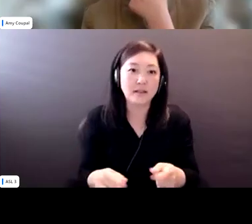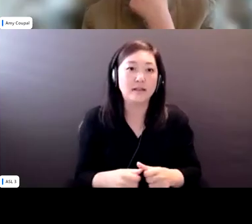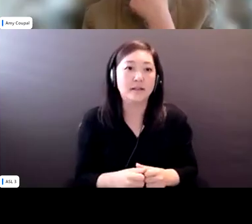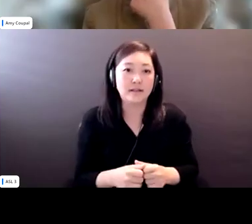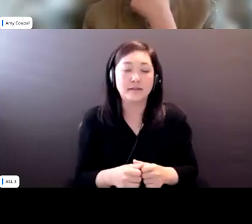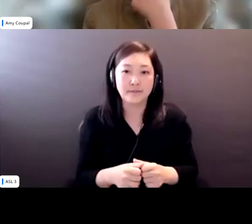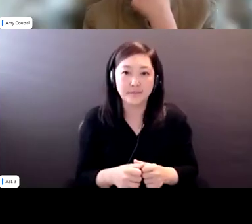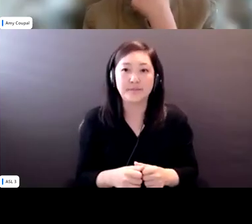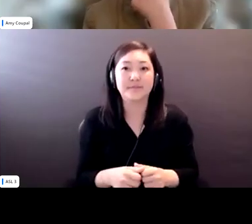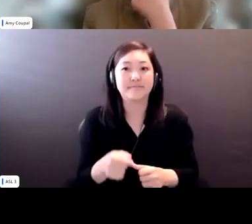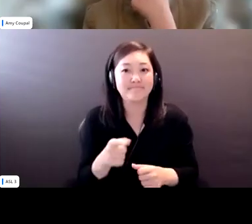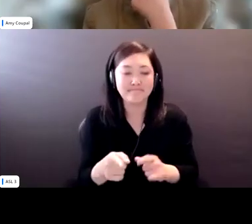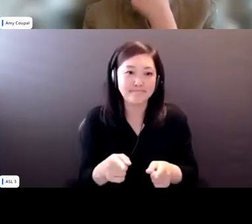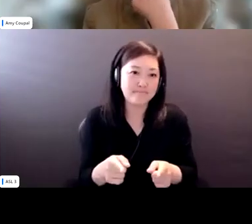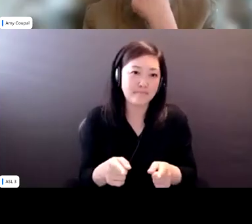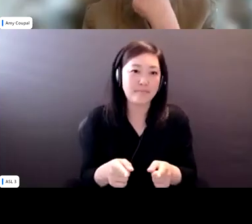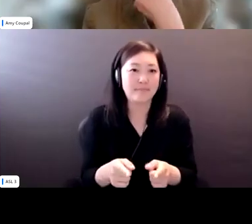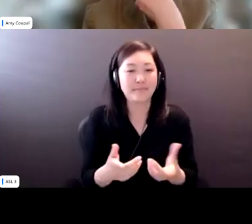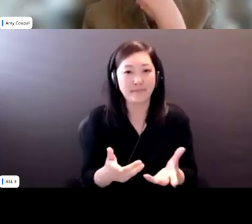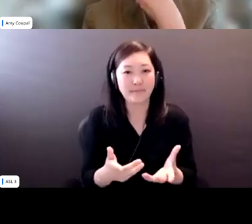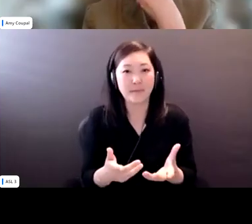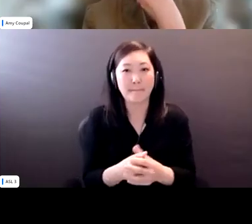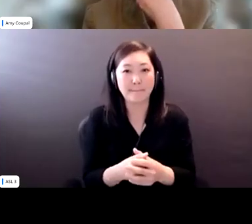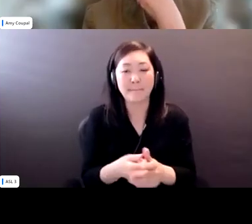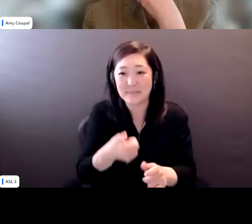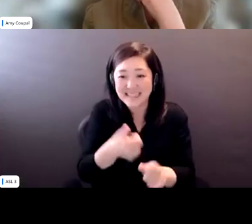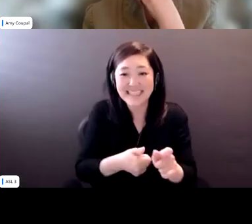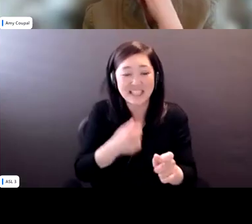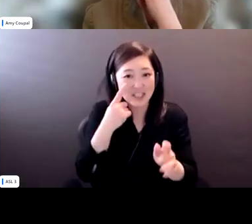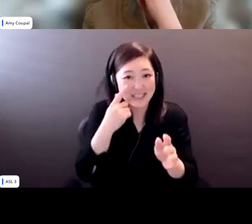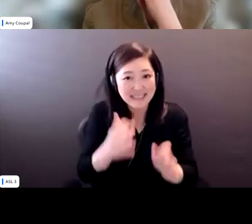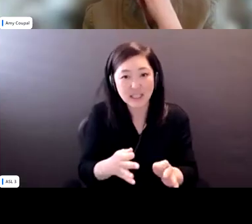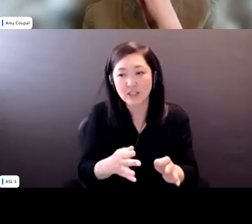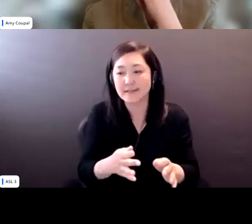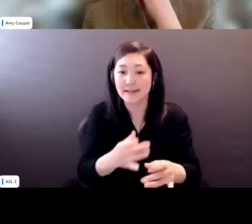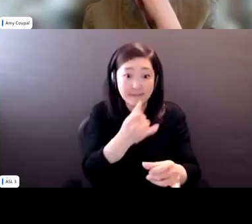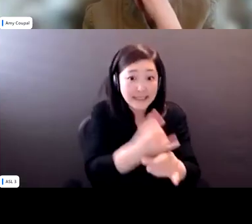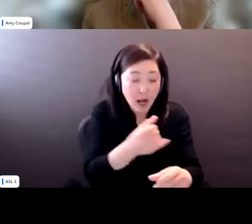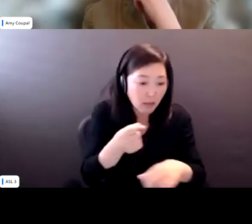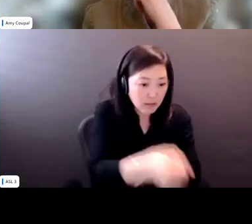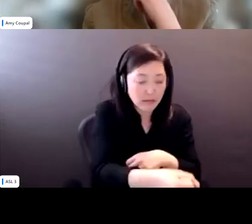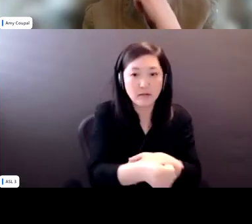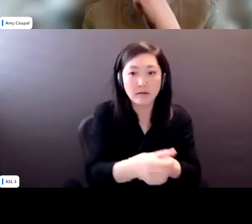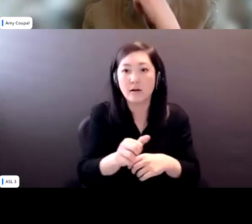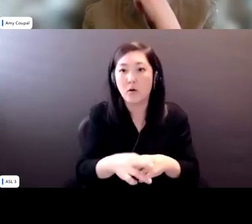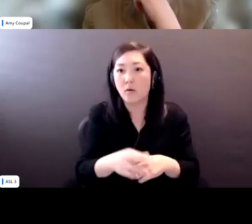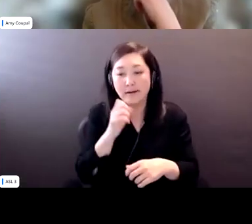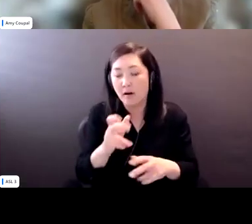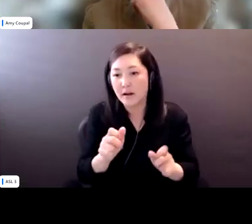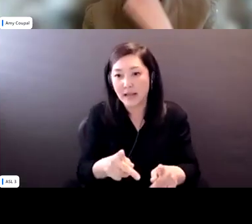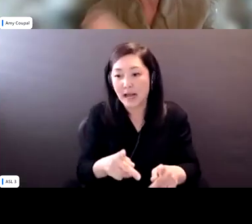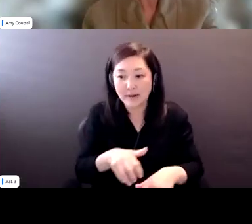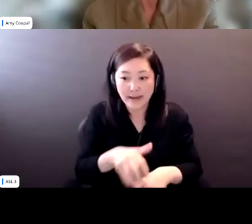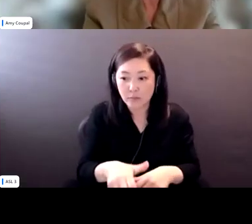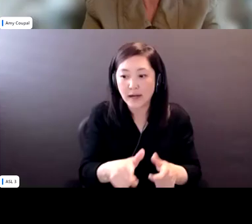forced sterilization. Every one of those decisions was framed as protection. The susceptibility